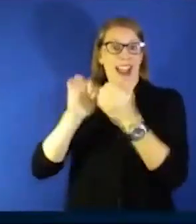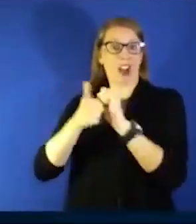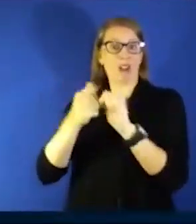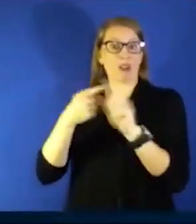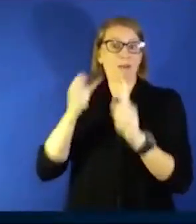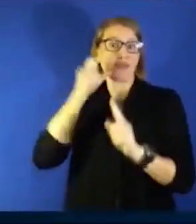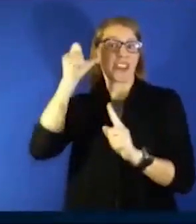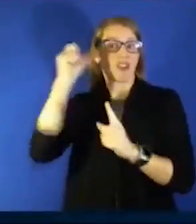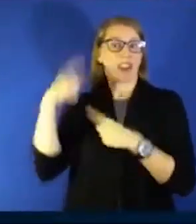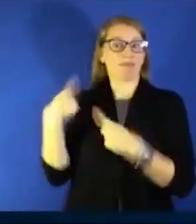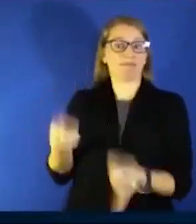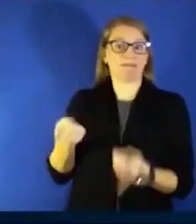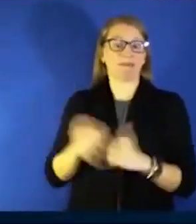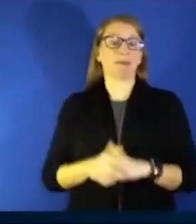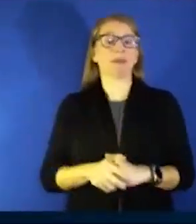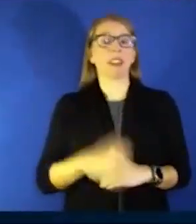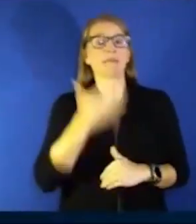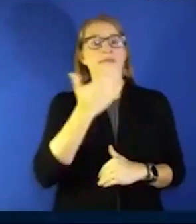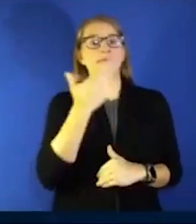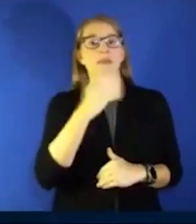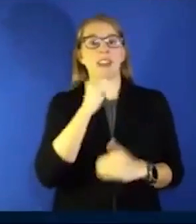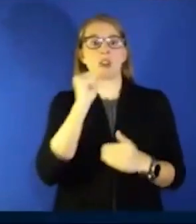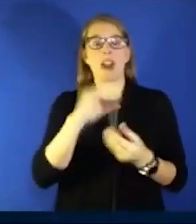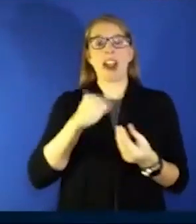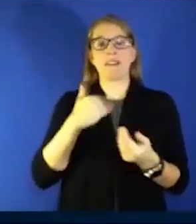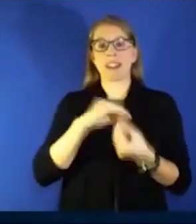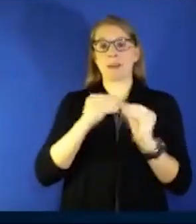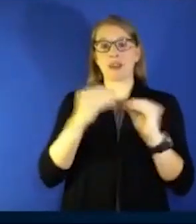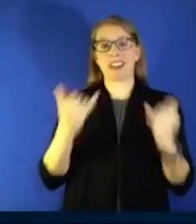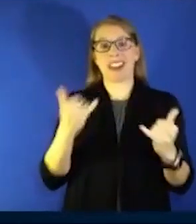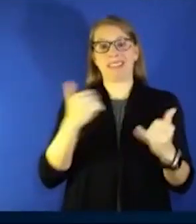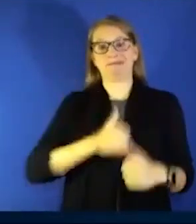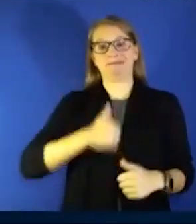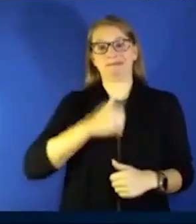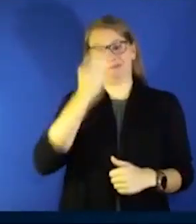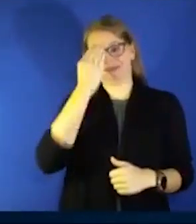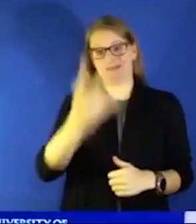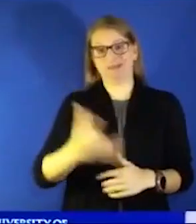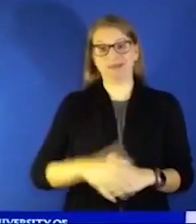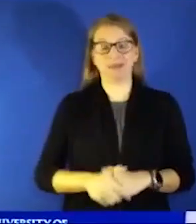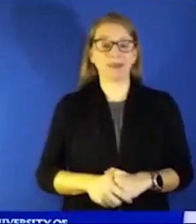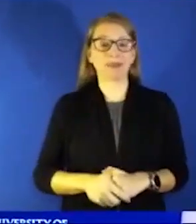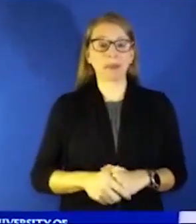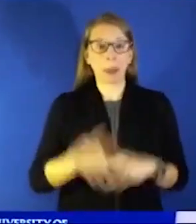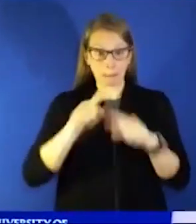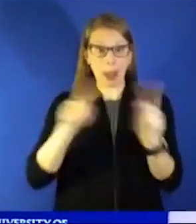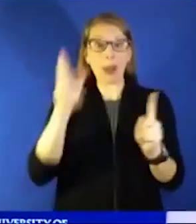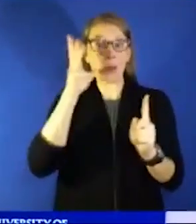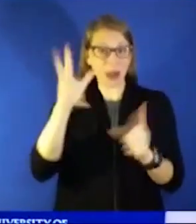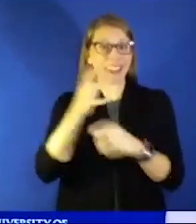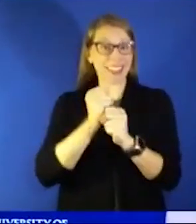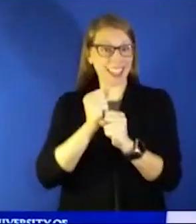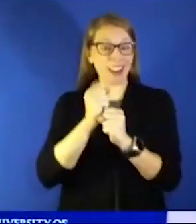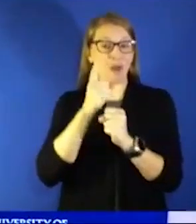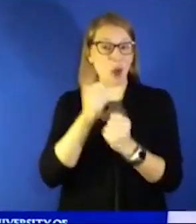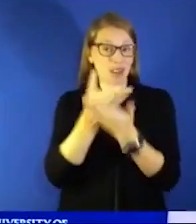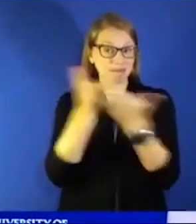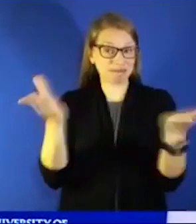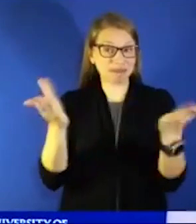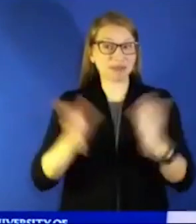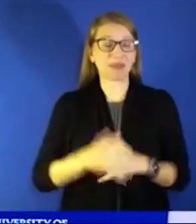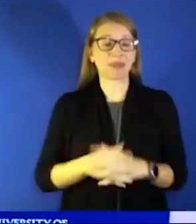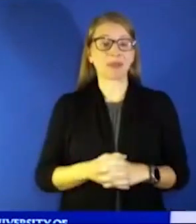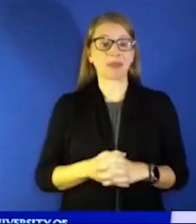Jessica. You know, we don't have the numbers today, so I'll let you know that. But we will get them for everybody. Just a little